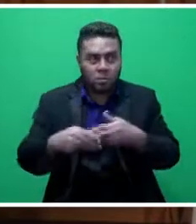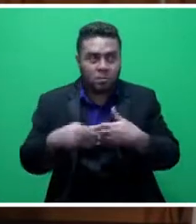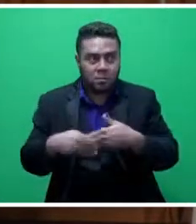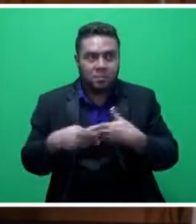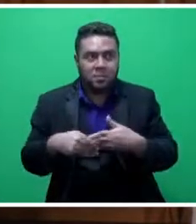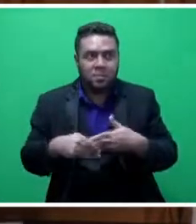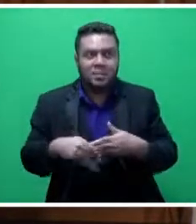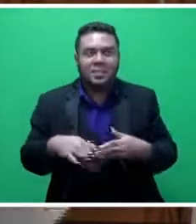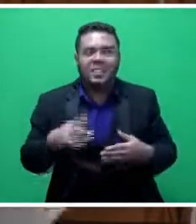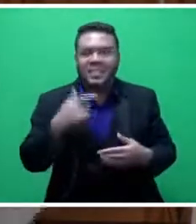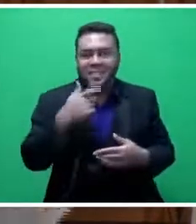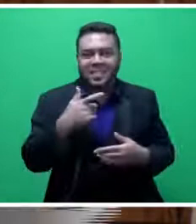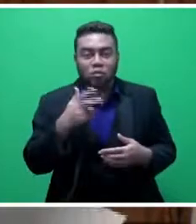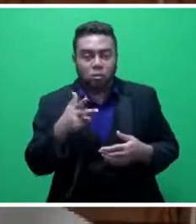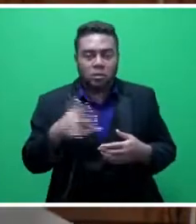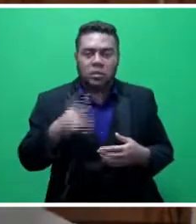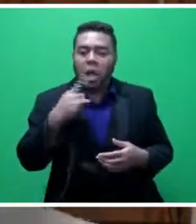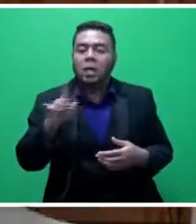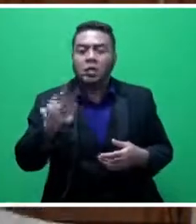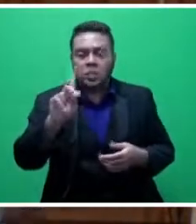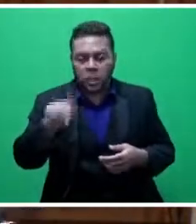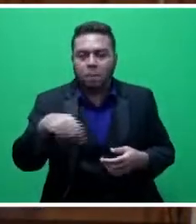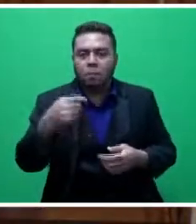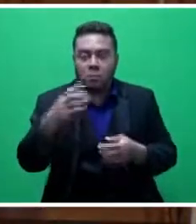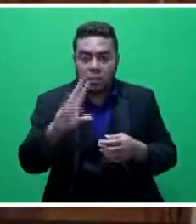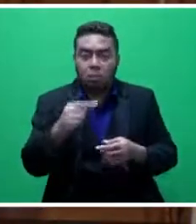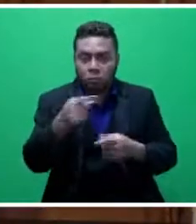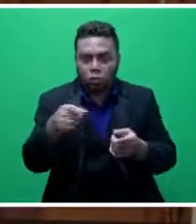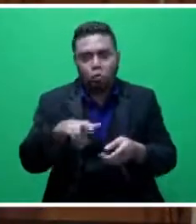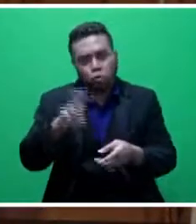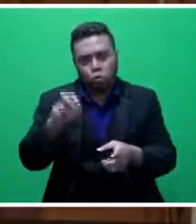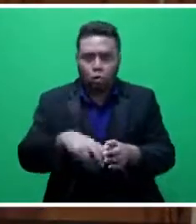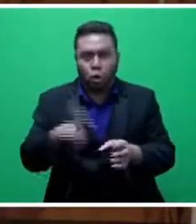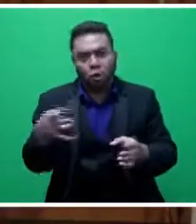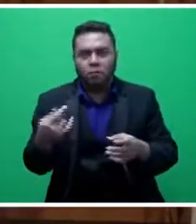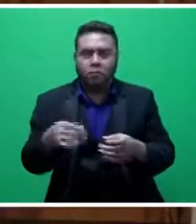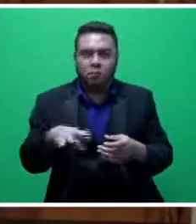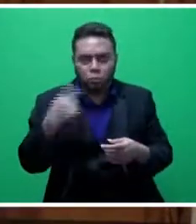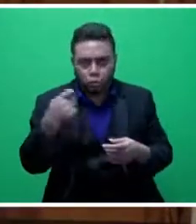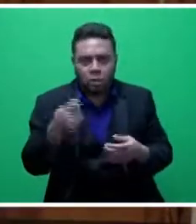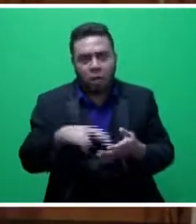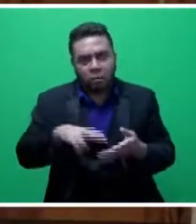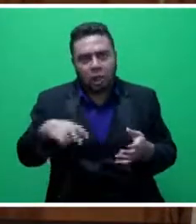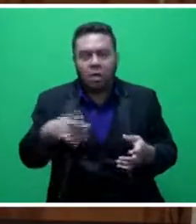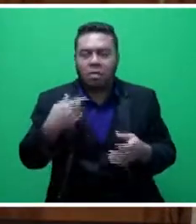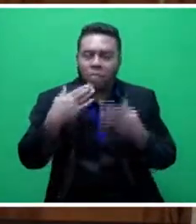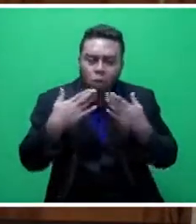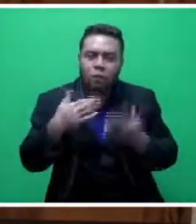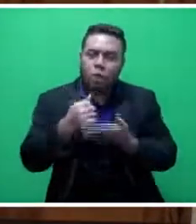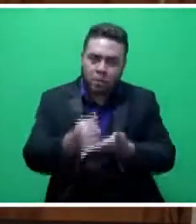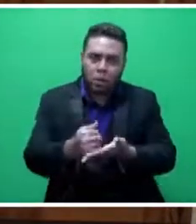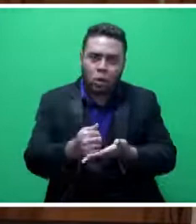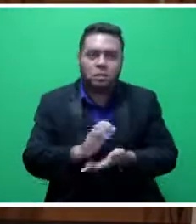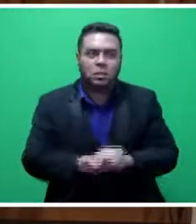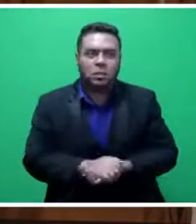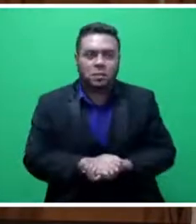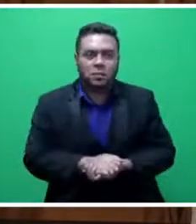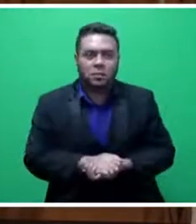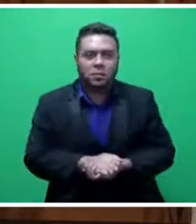the funds that you can access and how you can access. So I'll thank you for your support. Thank you. Naka.